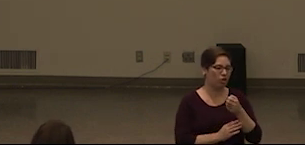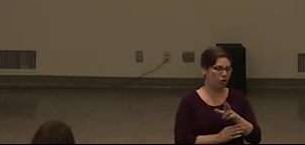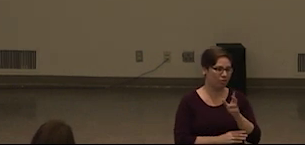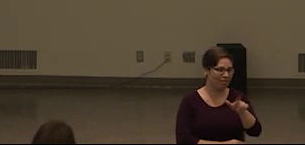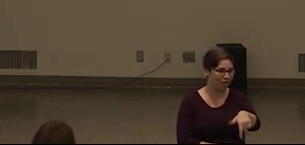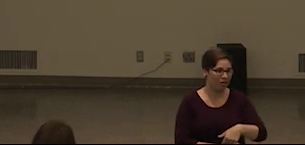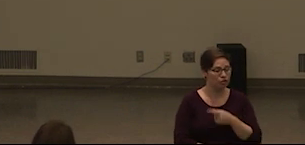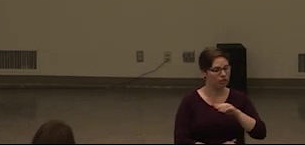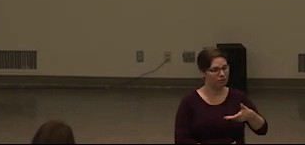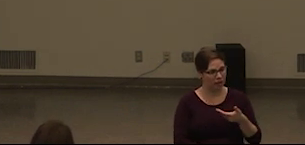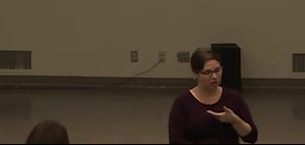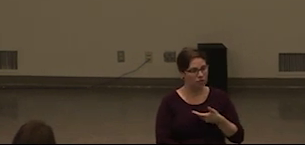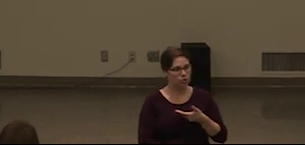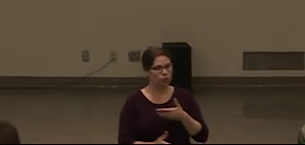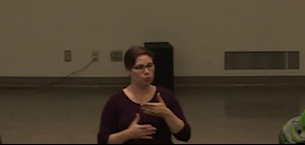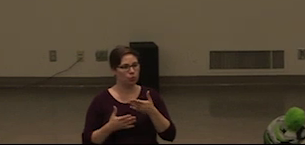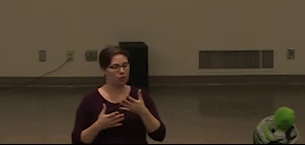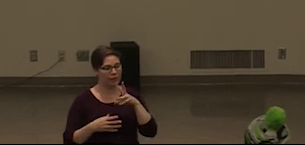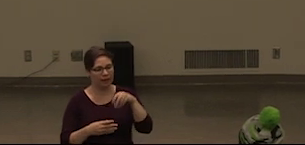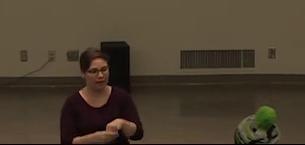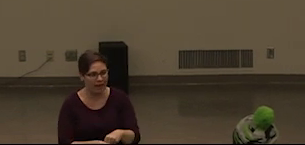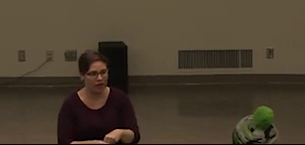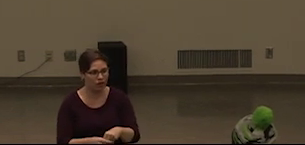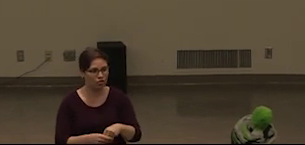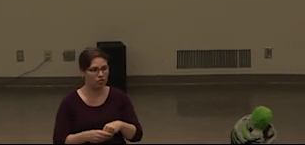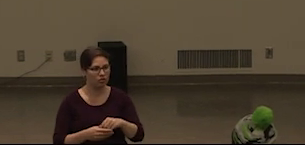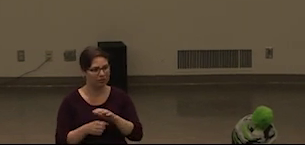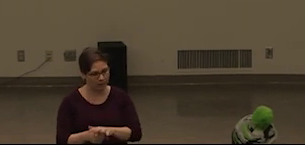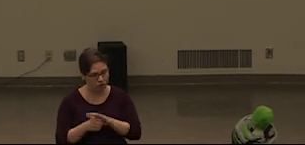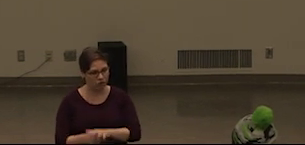She invites us to engage tension and not indulge drama.